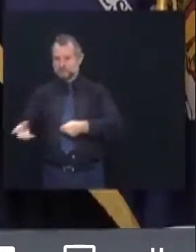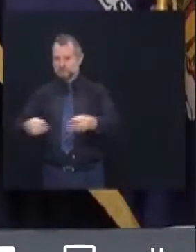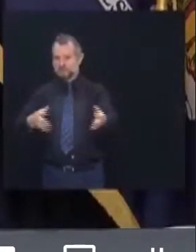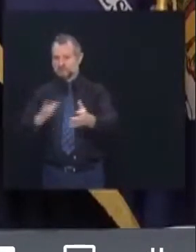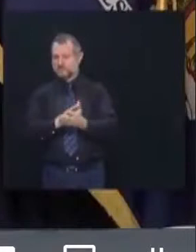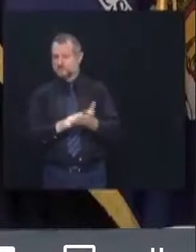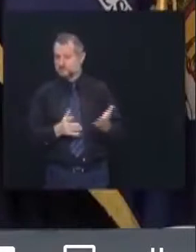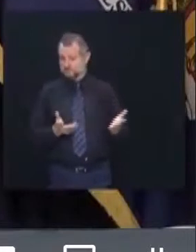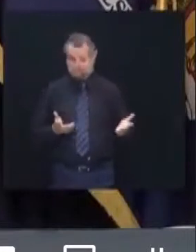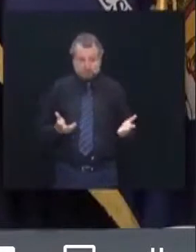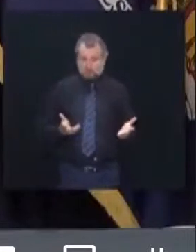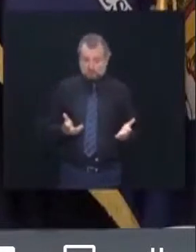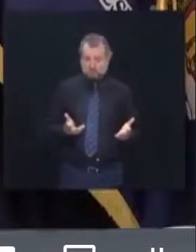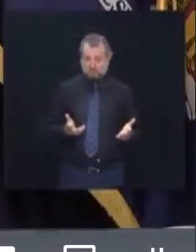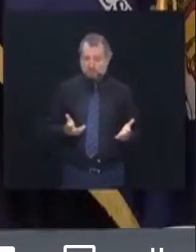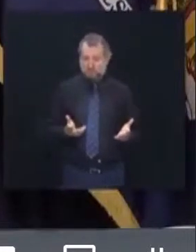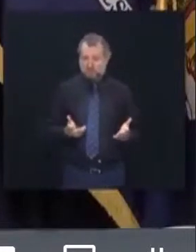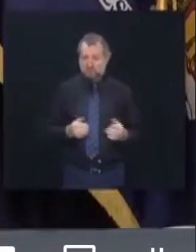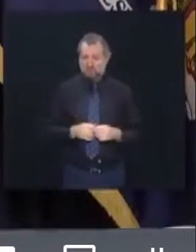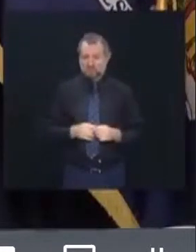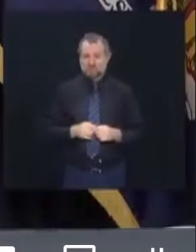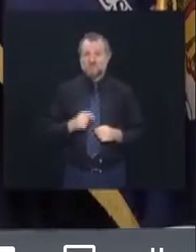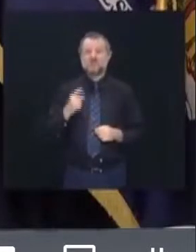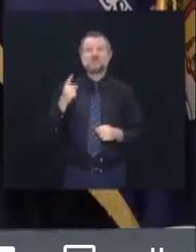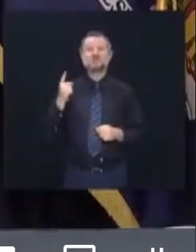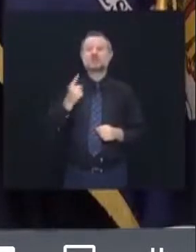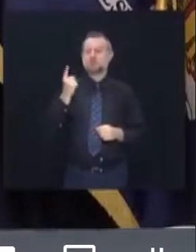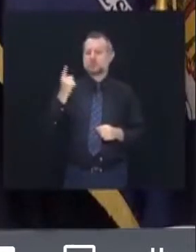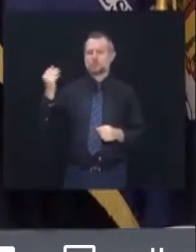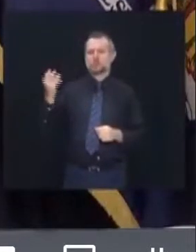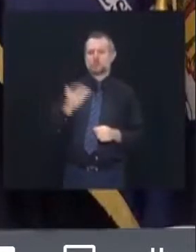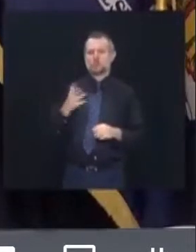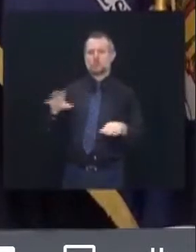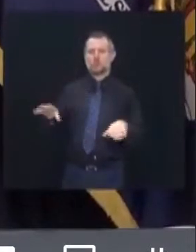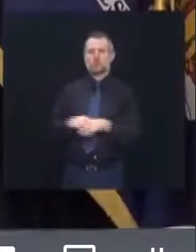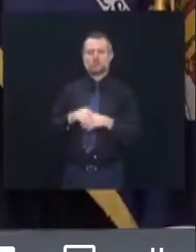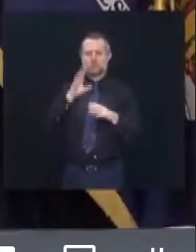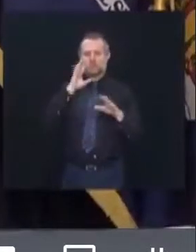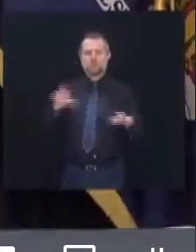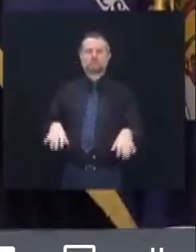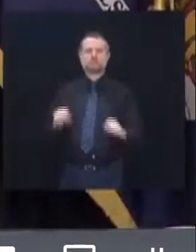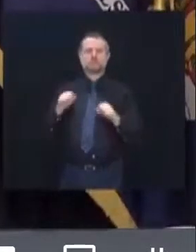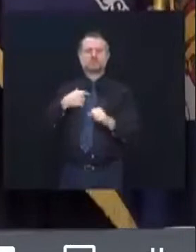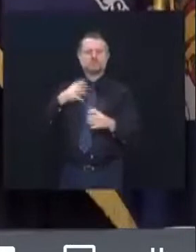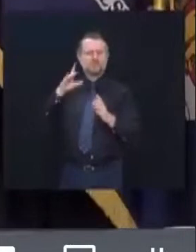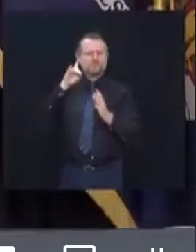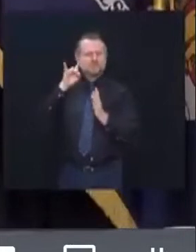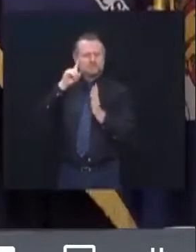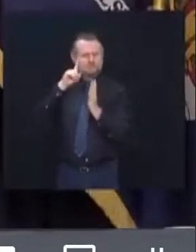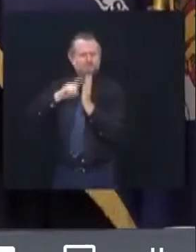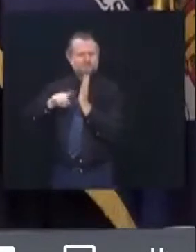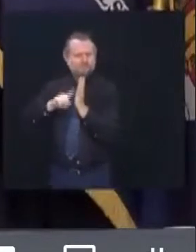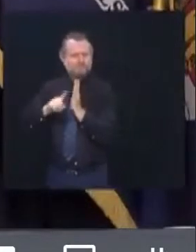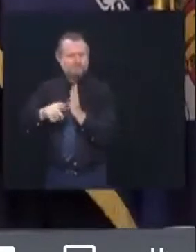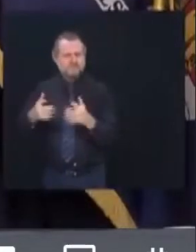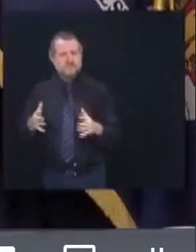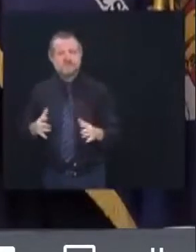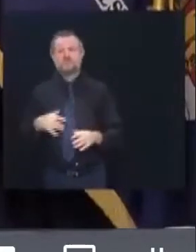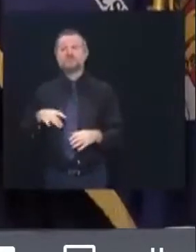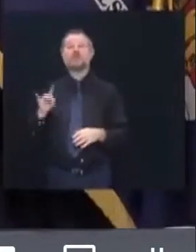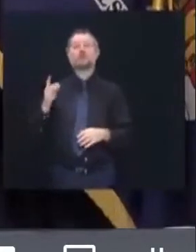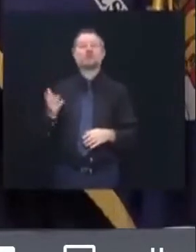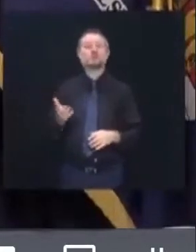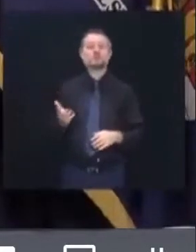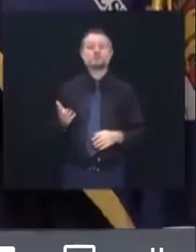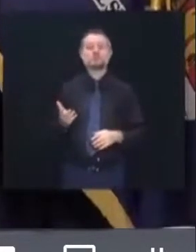We received the suggestion that that was happening, did an investigation, found that